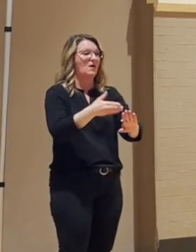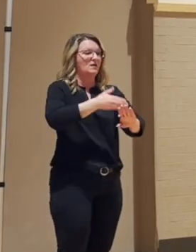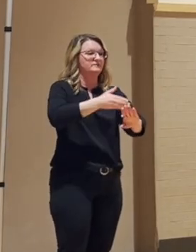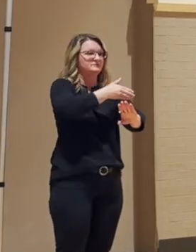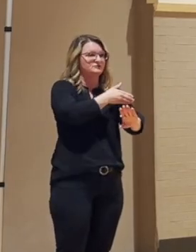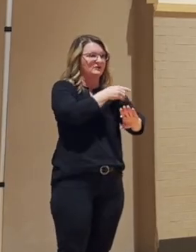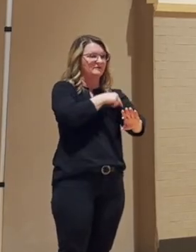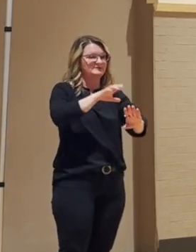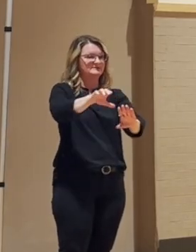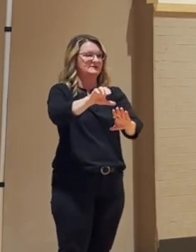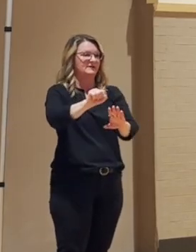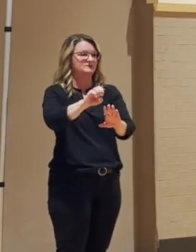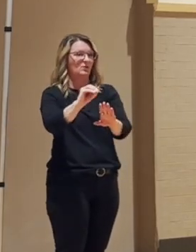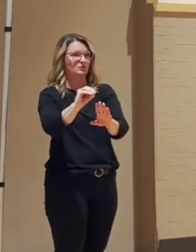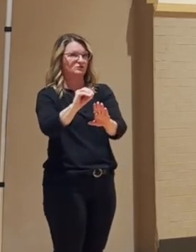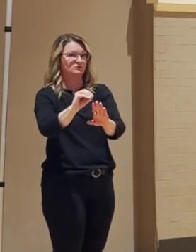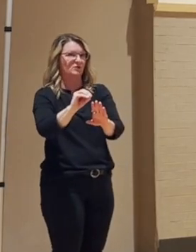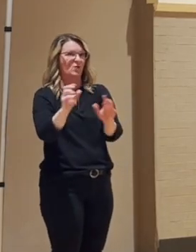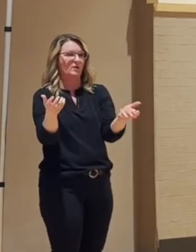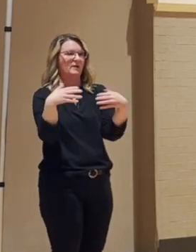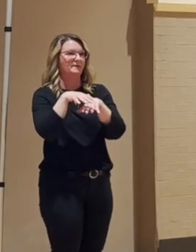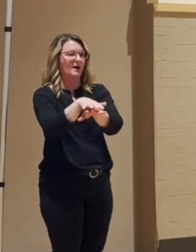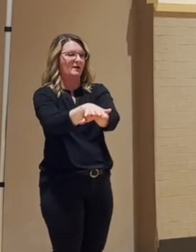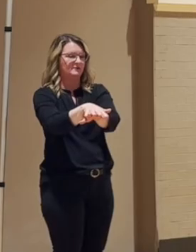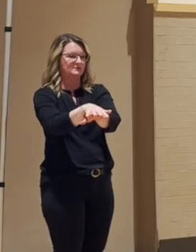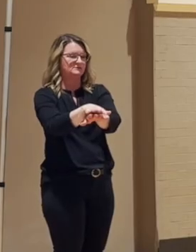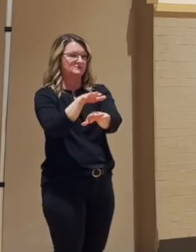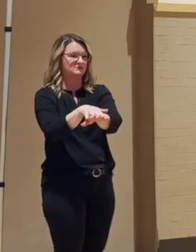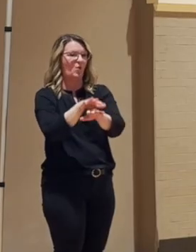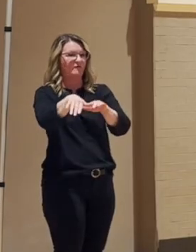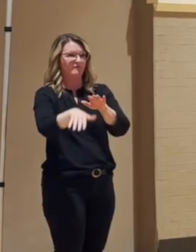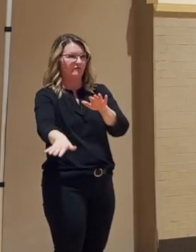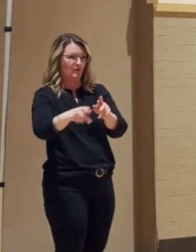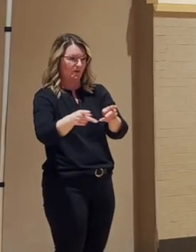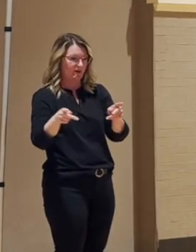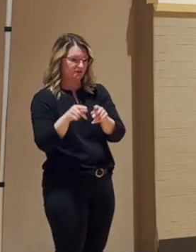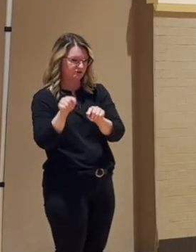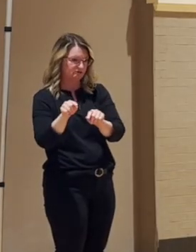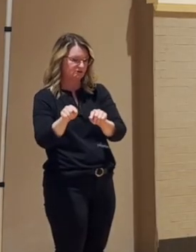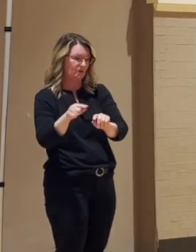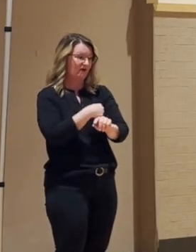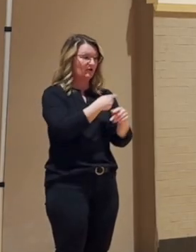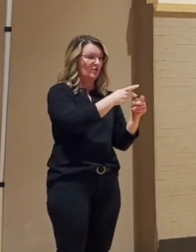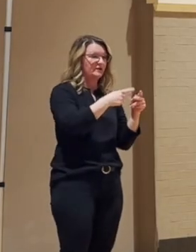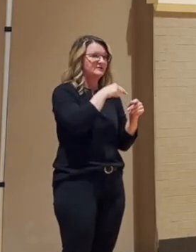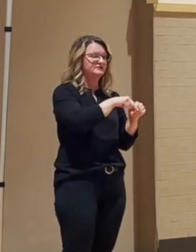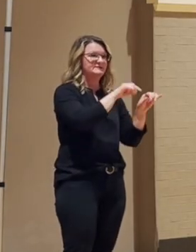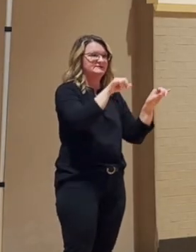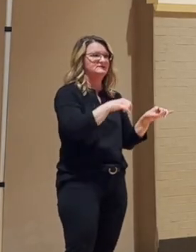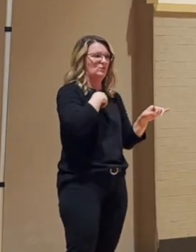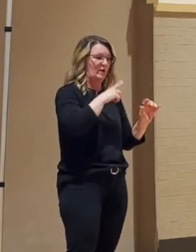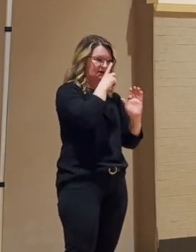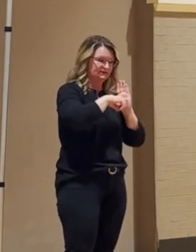those CSOs or combined sewer overflow locations. We have locations in the system where our